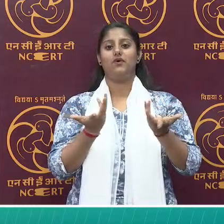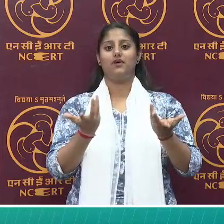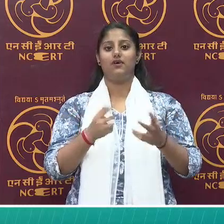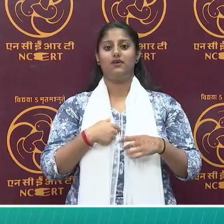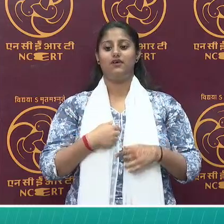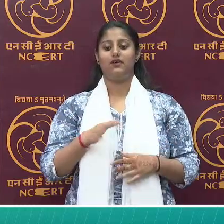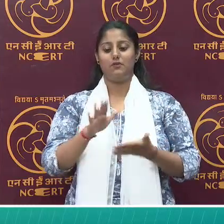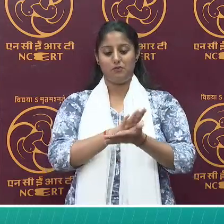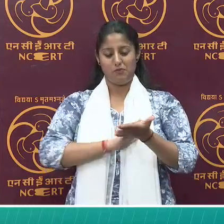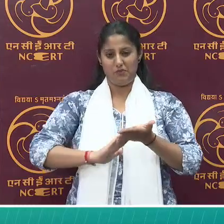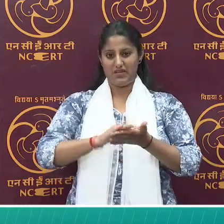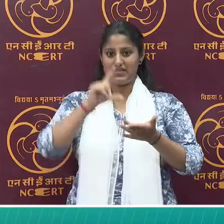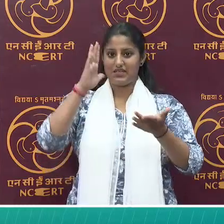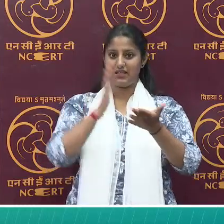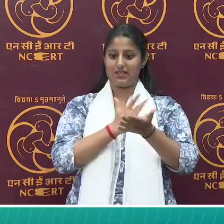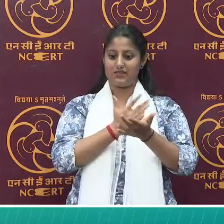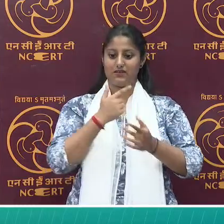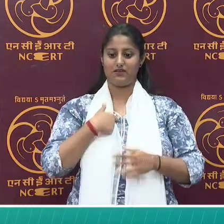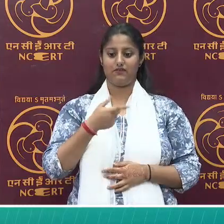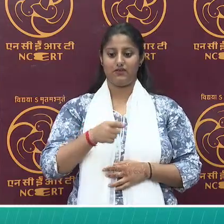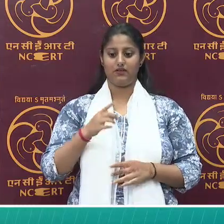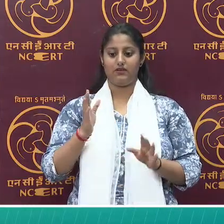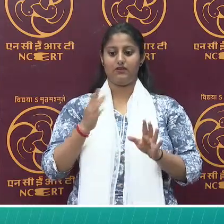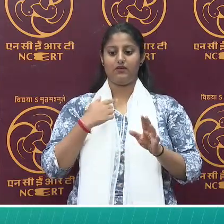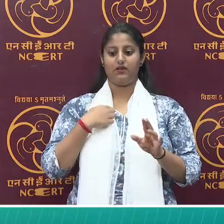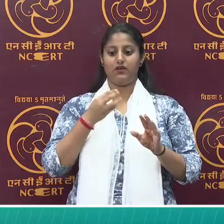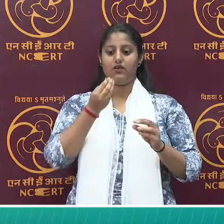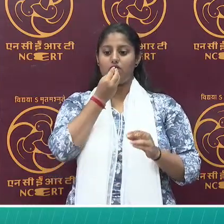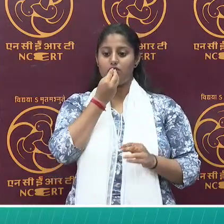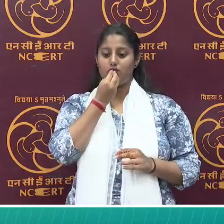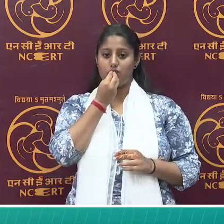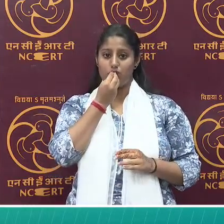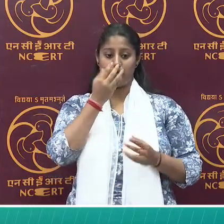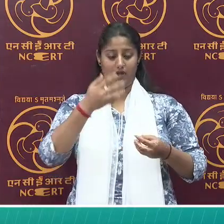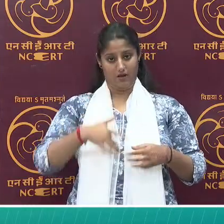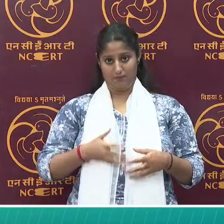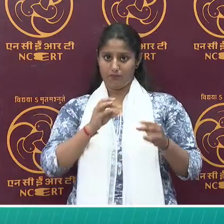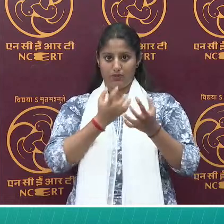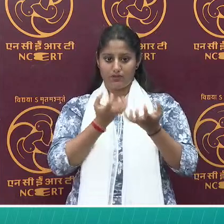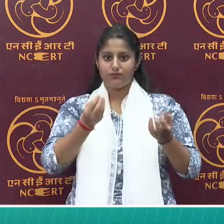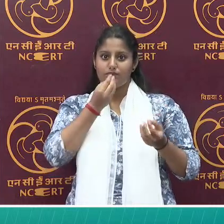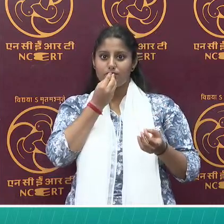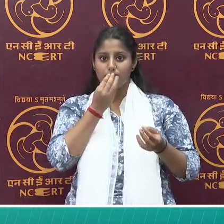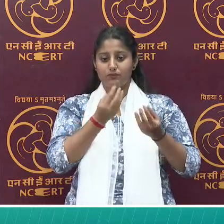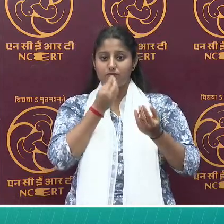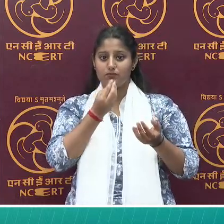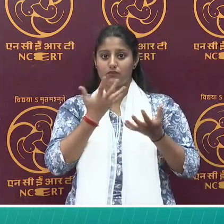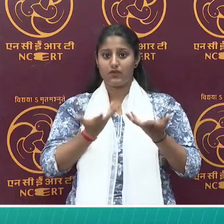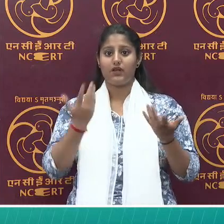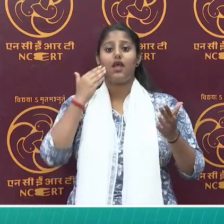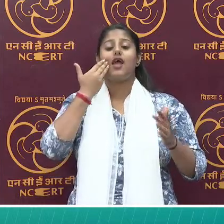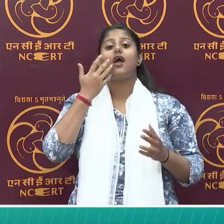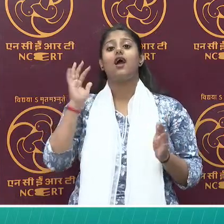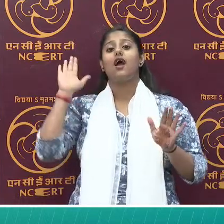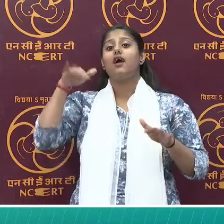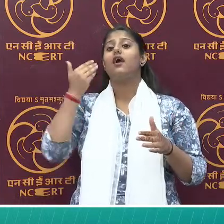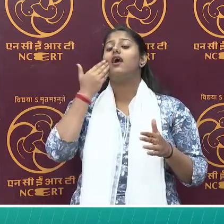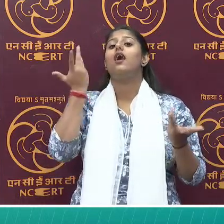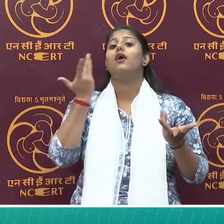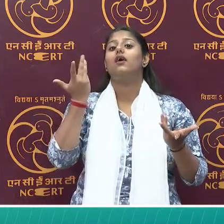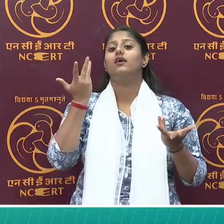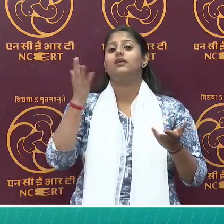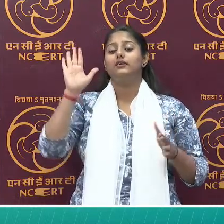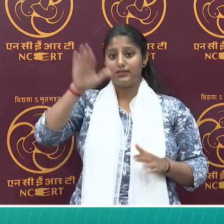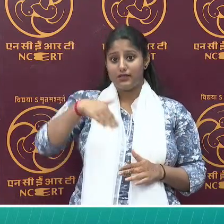a required one, as it tells that the food that we are eating, from where it is coming and what all